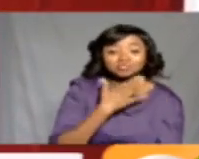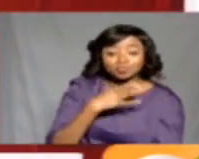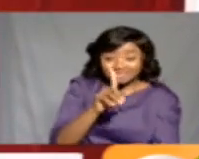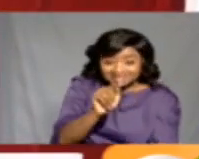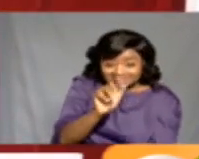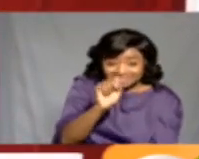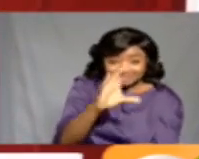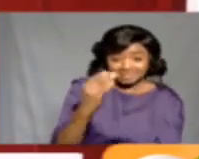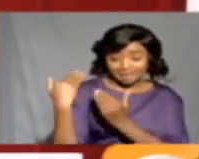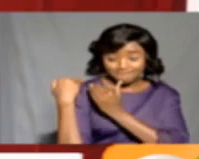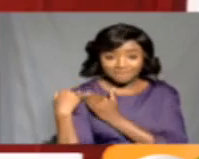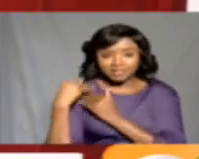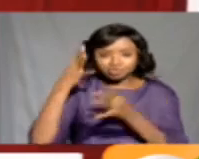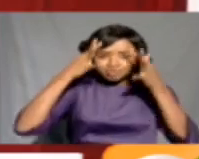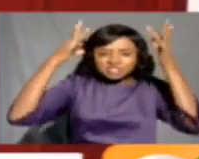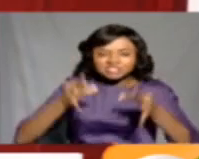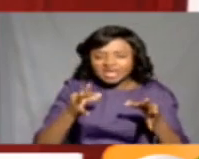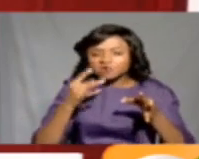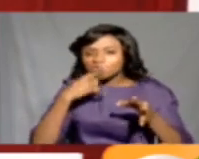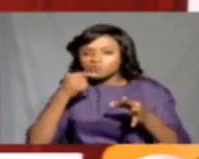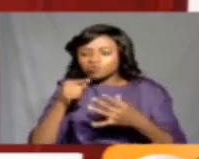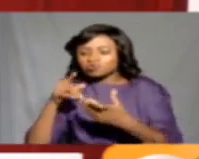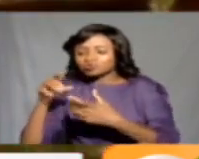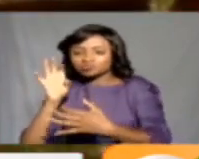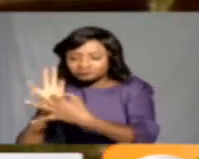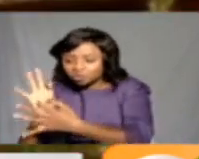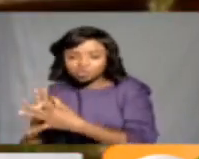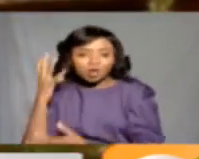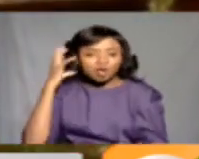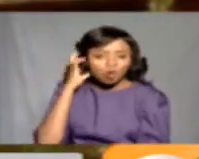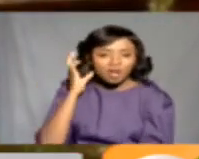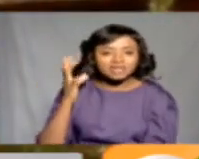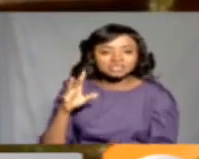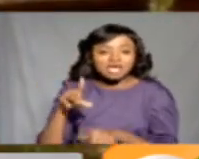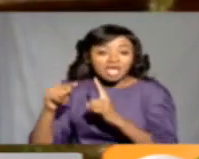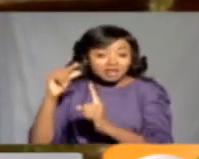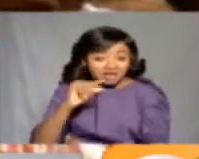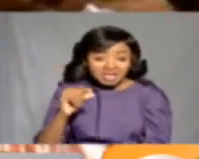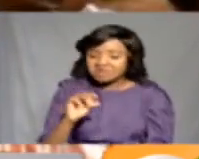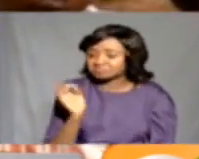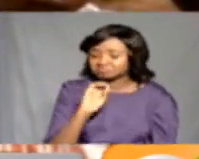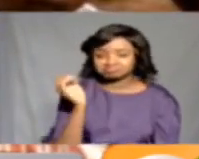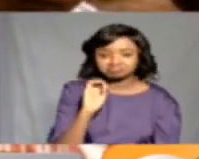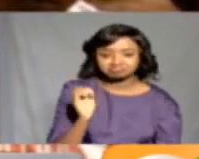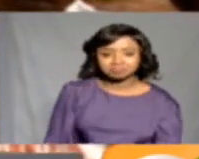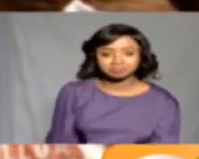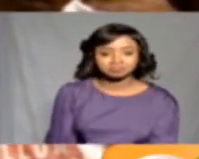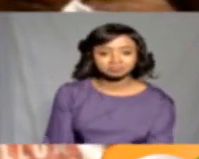TSC's mandate of deciding entry grades to teacher training colleges. Elphas Lagat, Citizen TV.